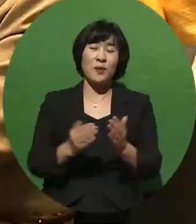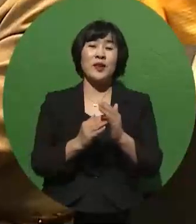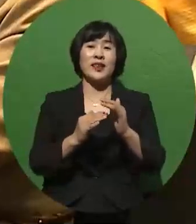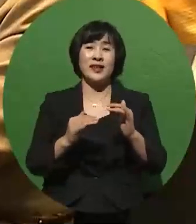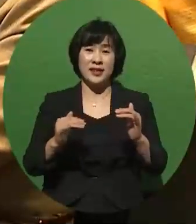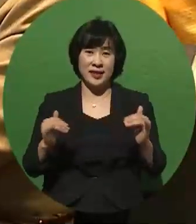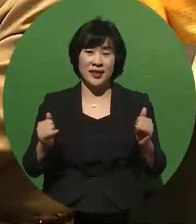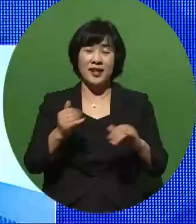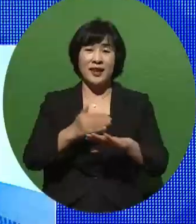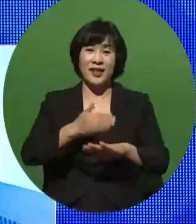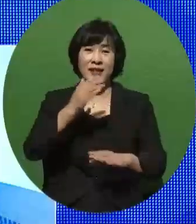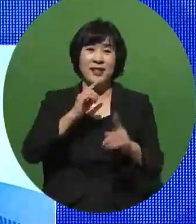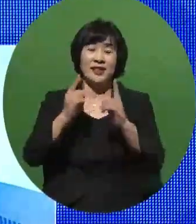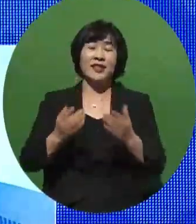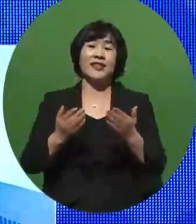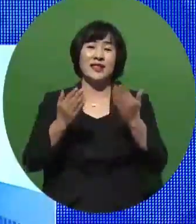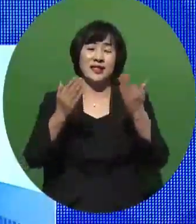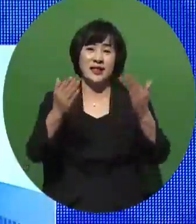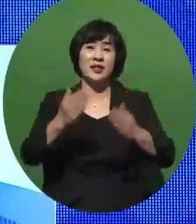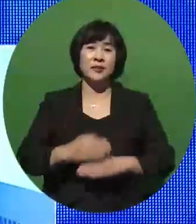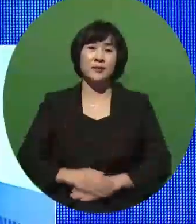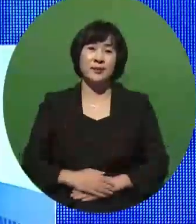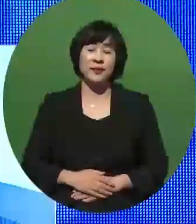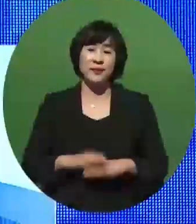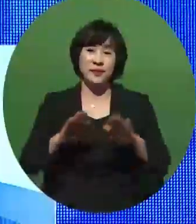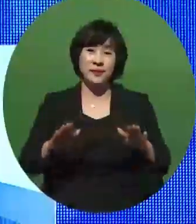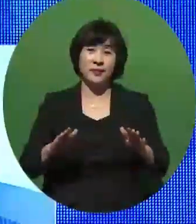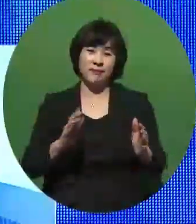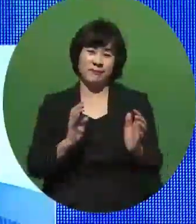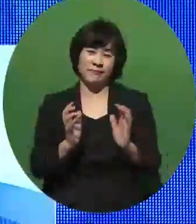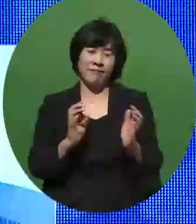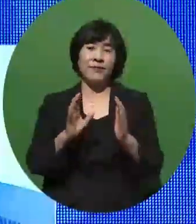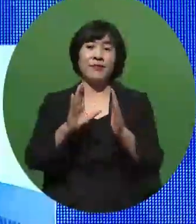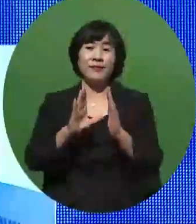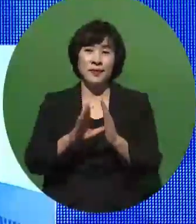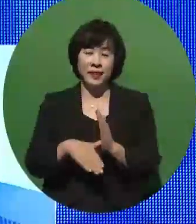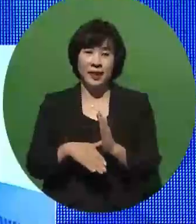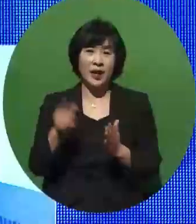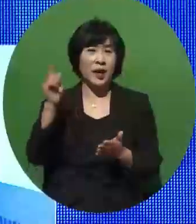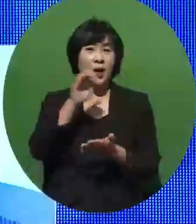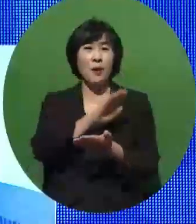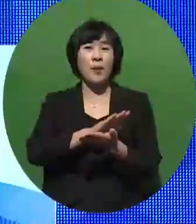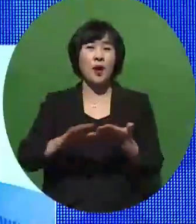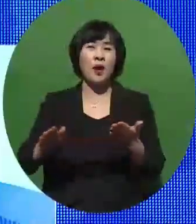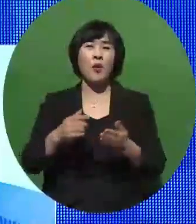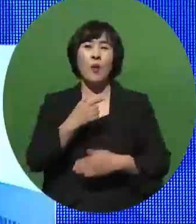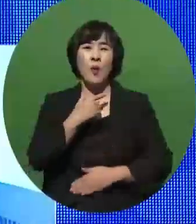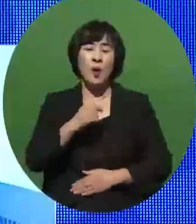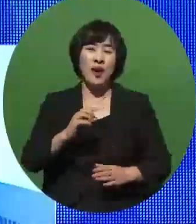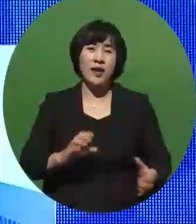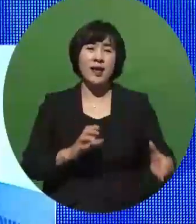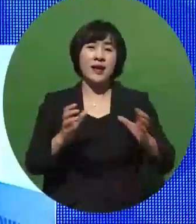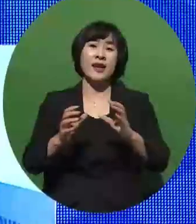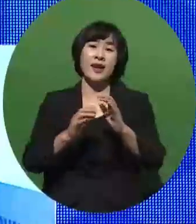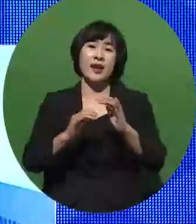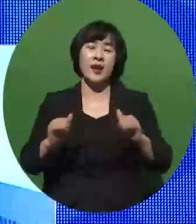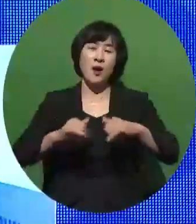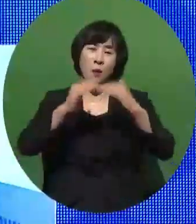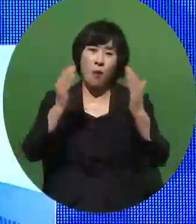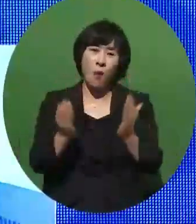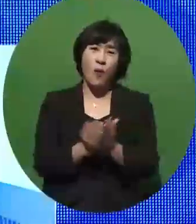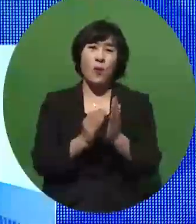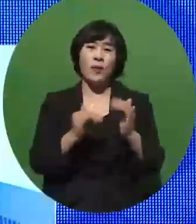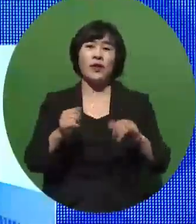to convey my deepest gratitude to all the participants of the forum, and I hope that